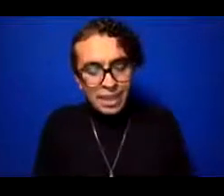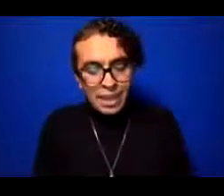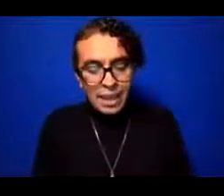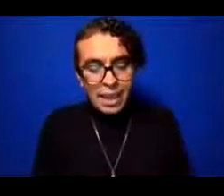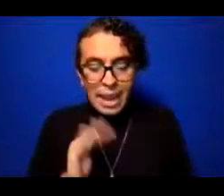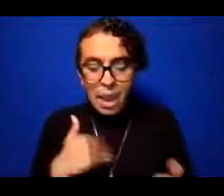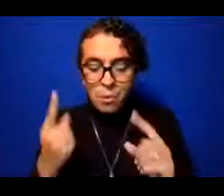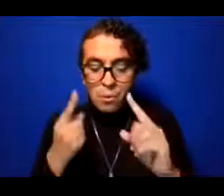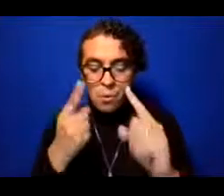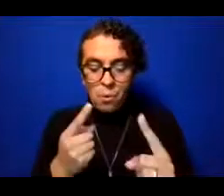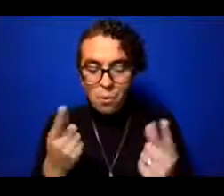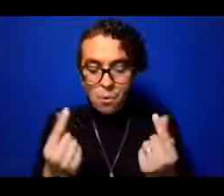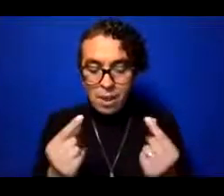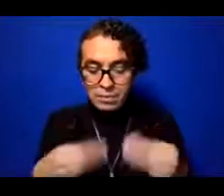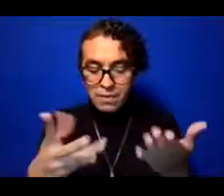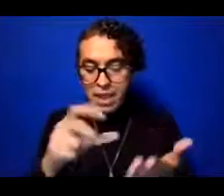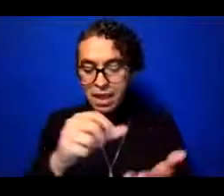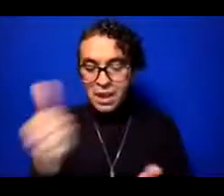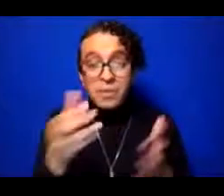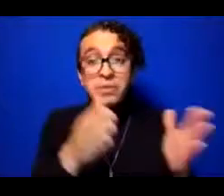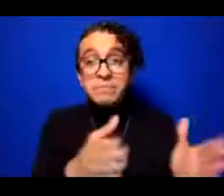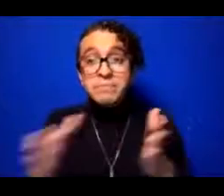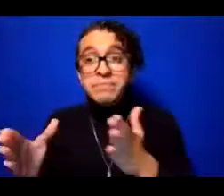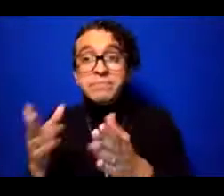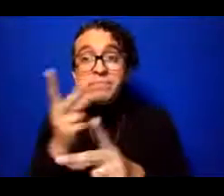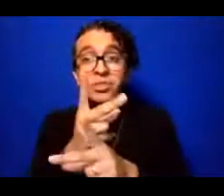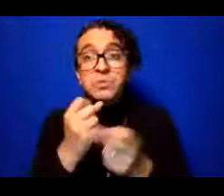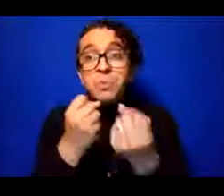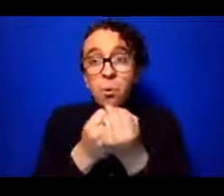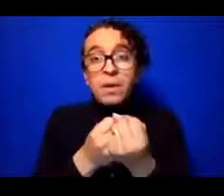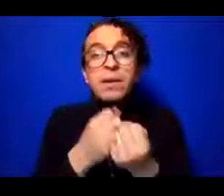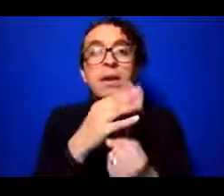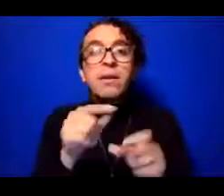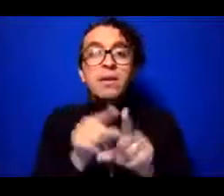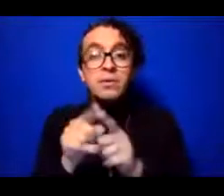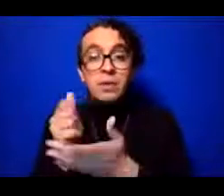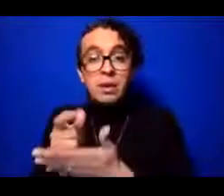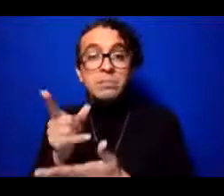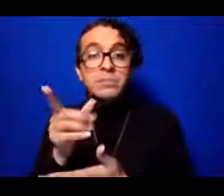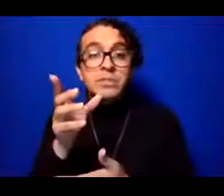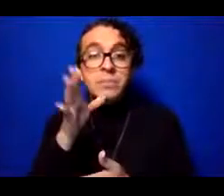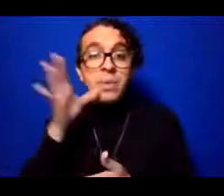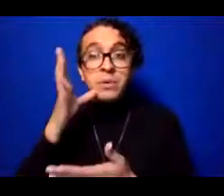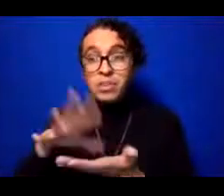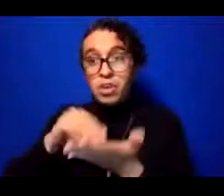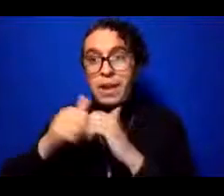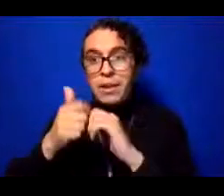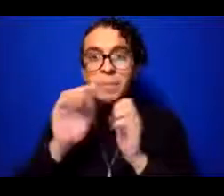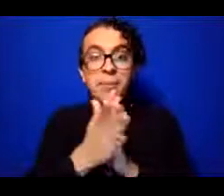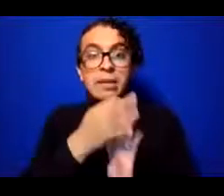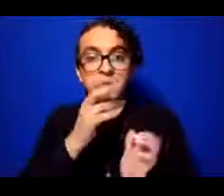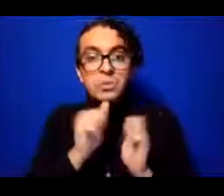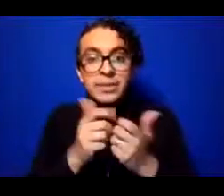another avenue of care and support and help parents really gain the tools and become experts in their family and their children.